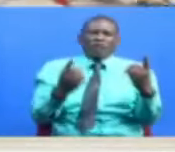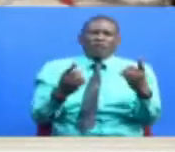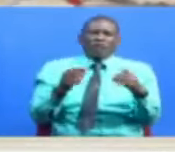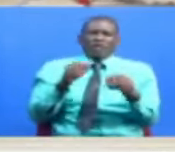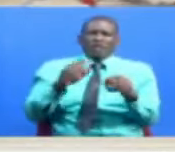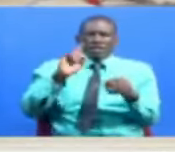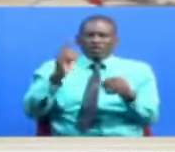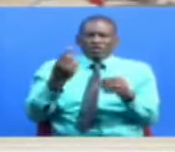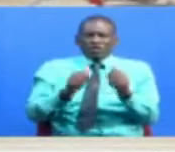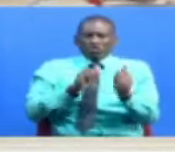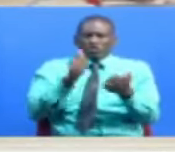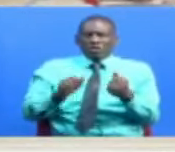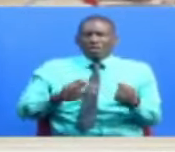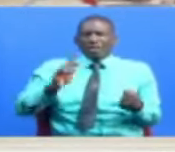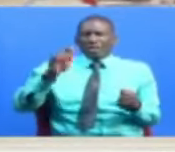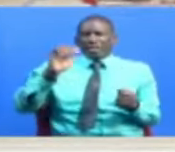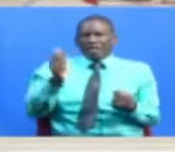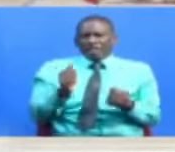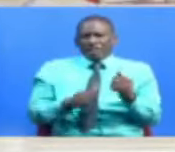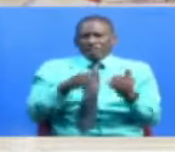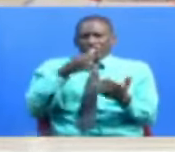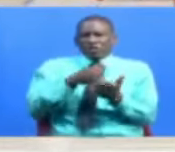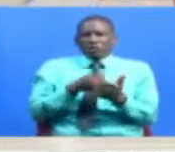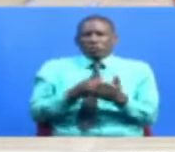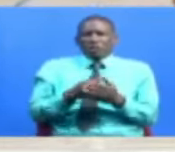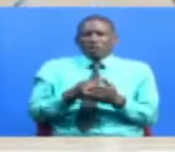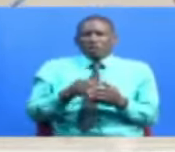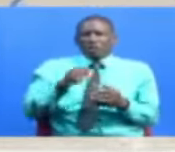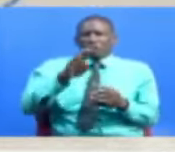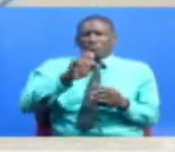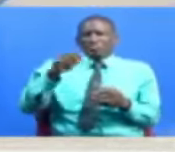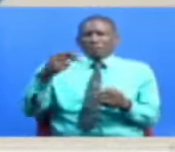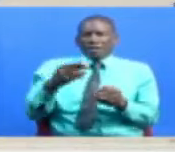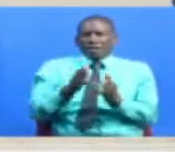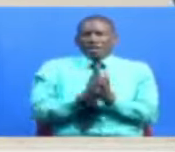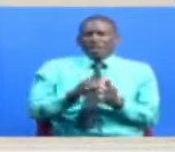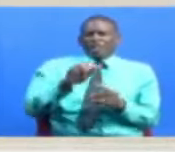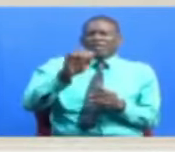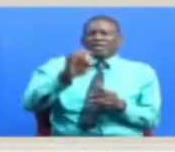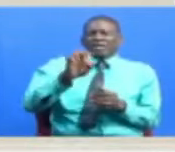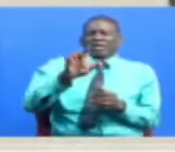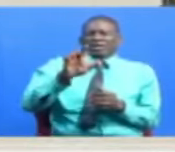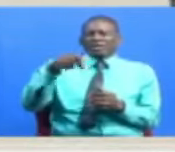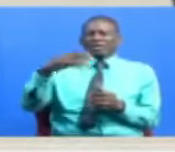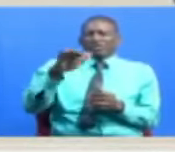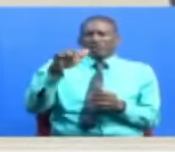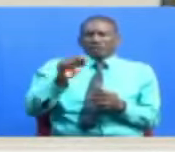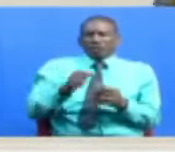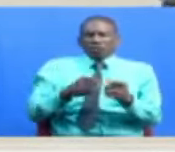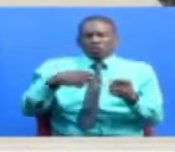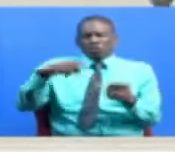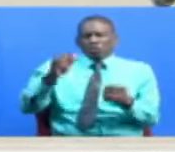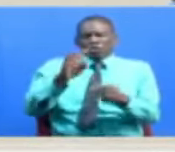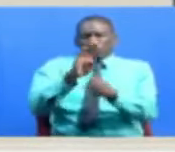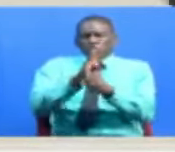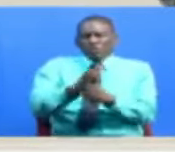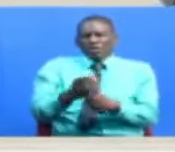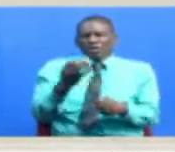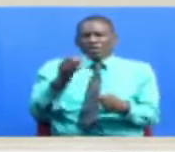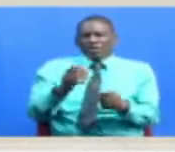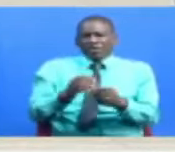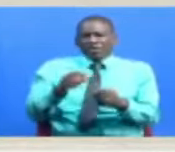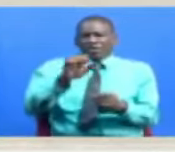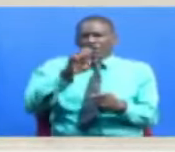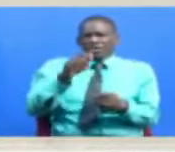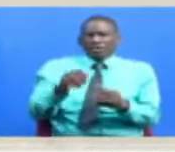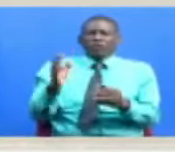opening. Kenya A, which included Jairus Bett and Elfas Makuto, dominated Burundi, dismissing them in straight sets to complete